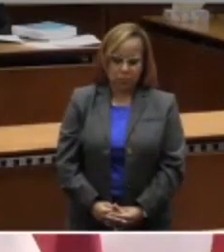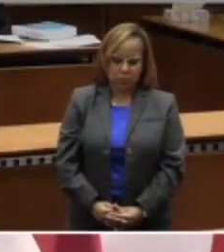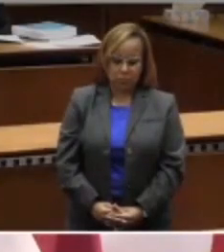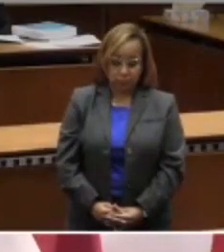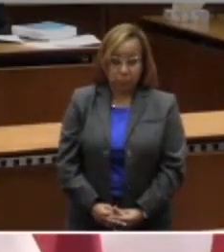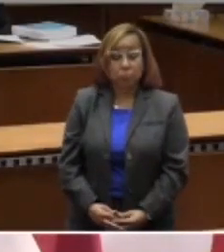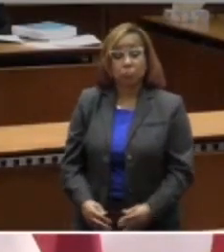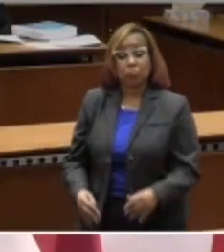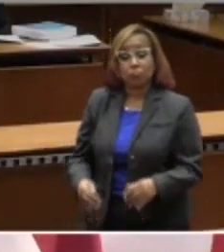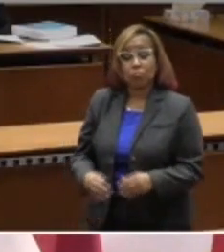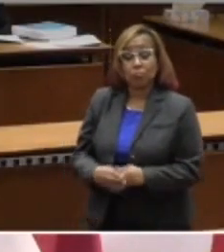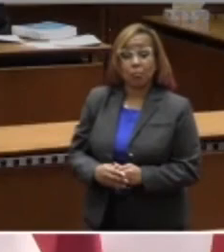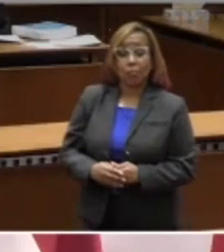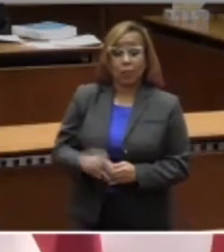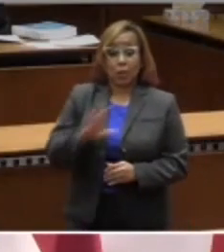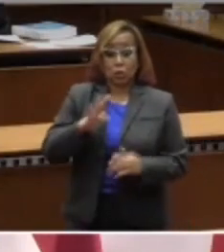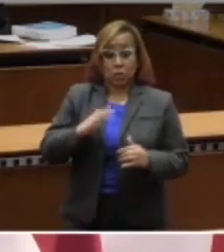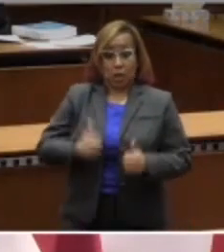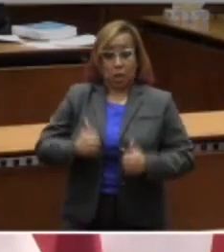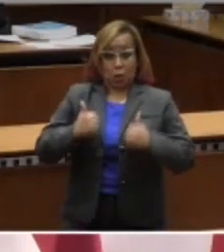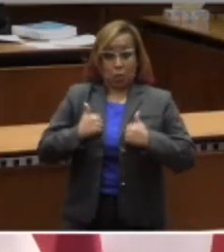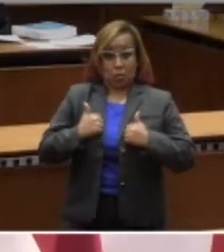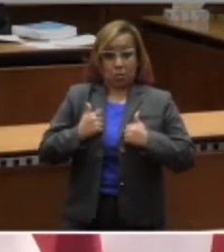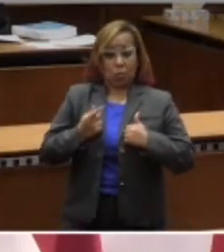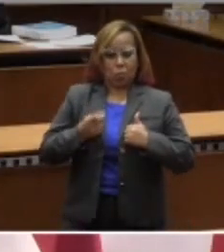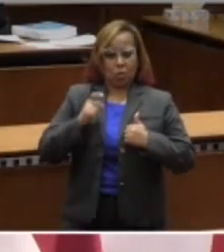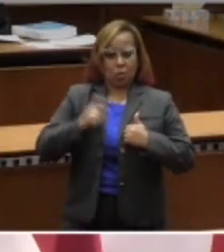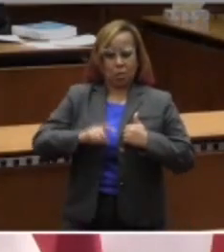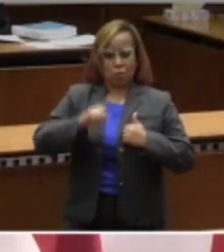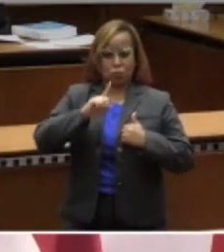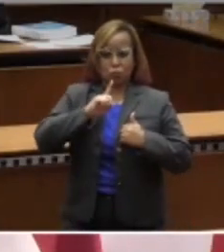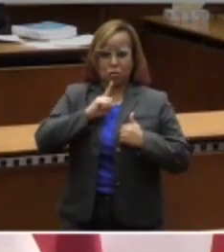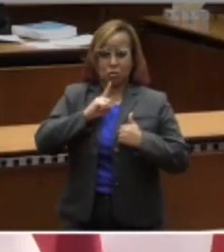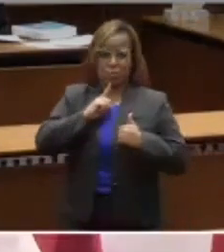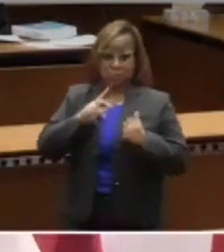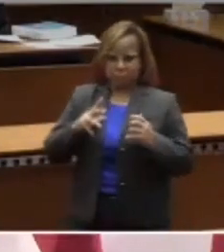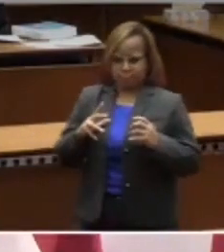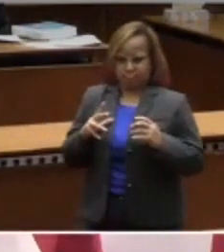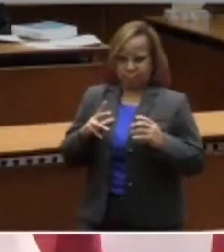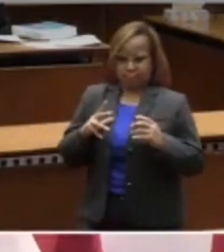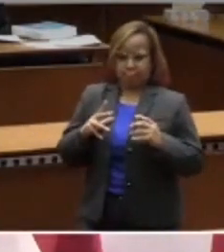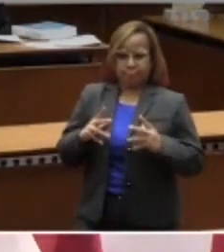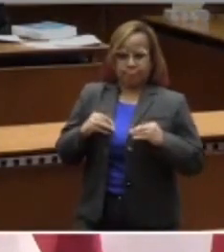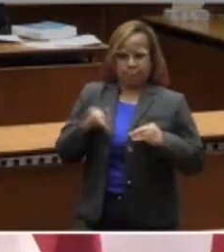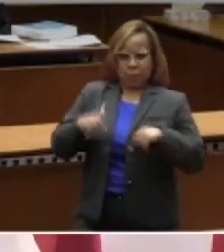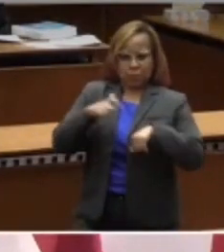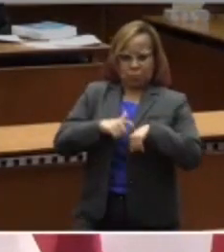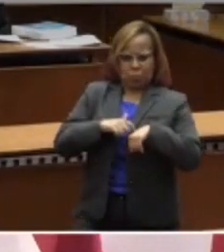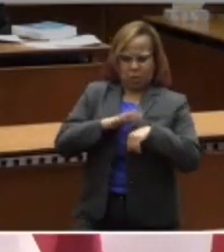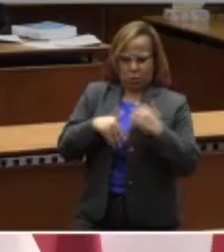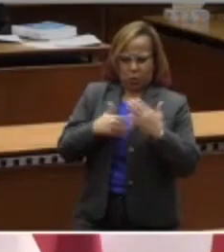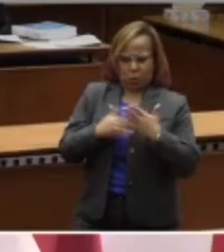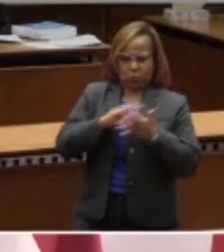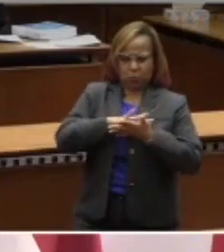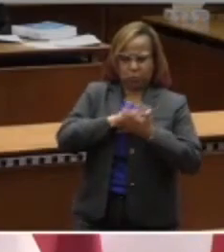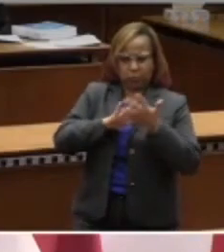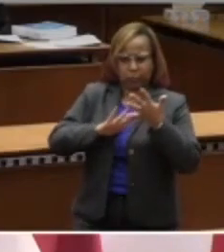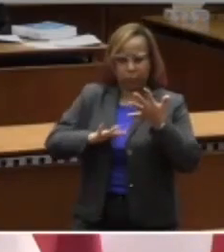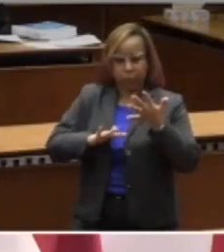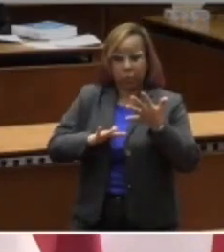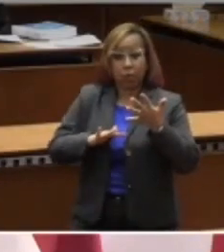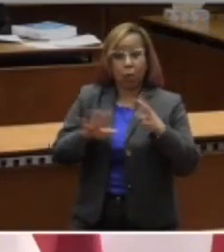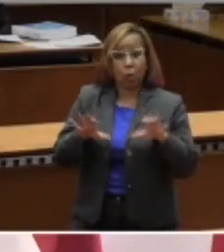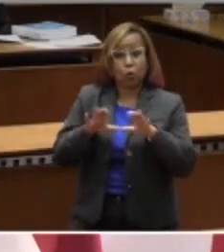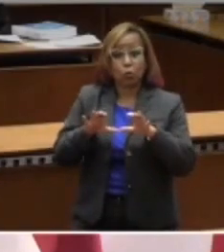As Chicagoans, we must meet this moment in all of its facets, which we are doing through